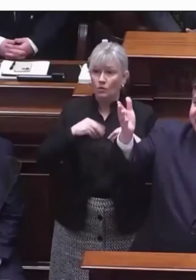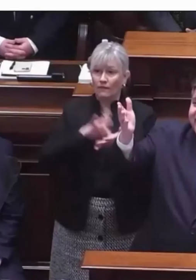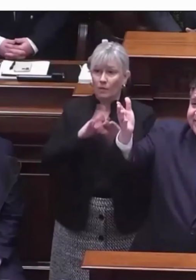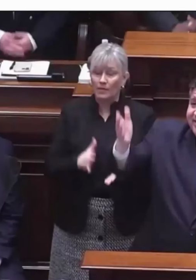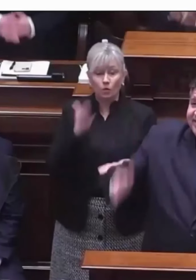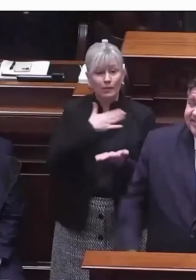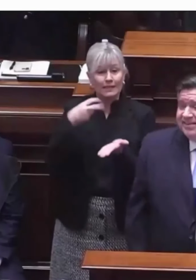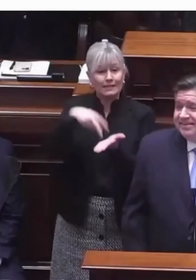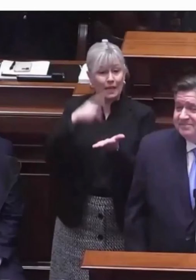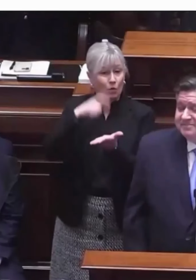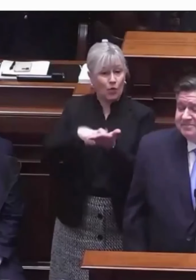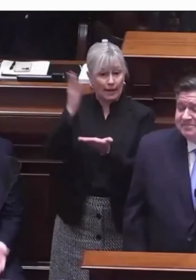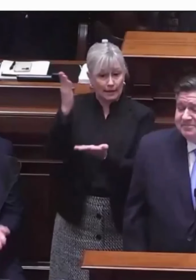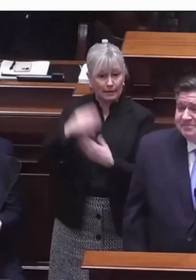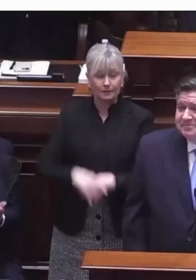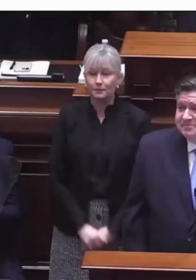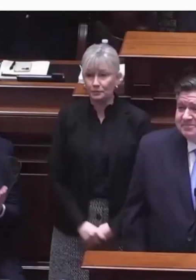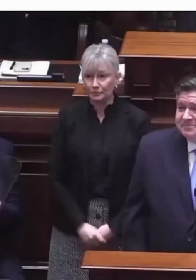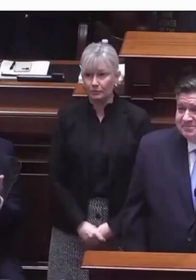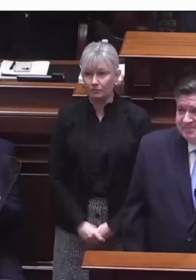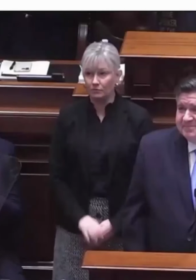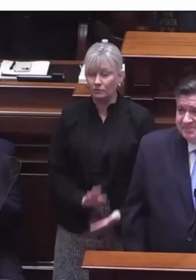and be recognized?